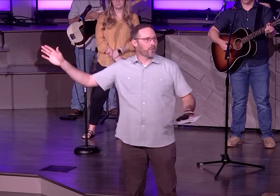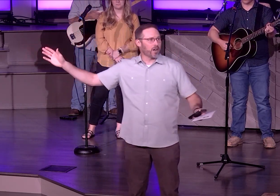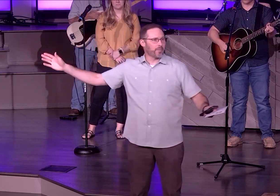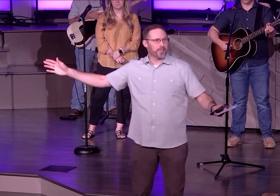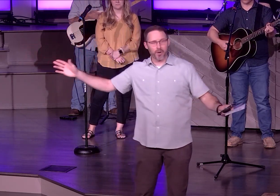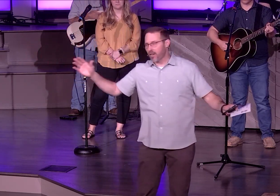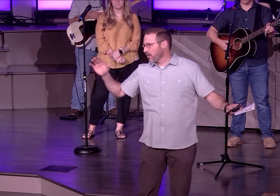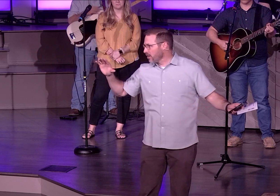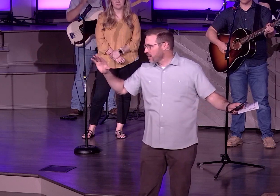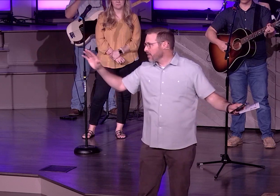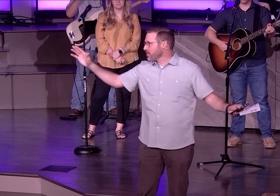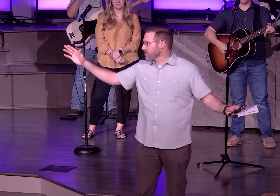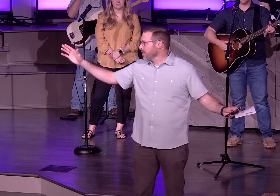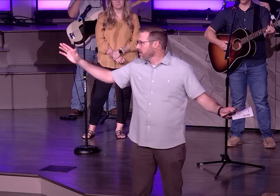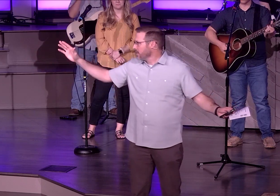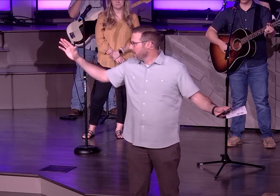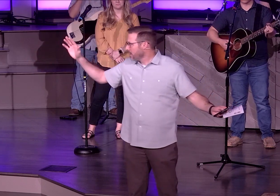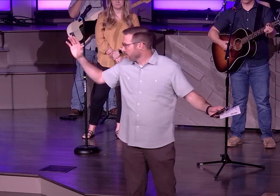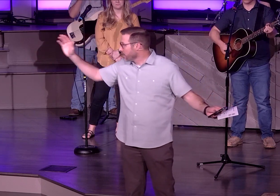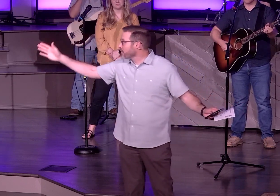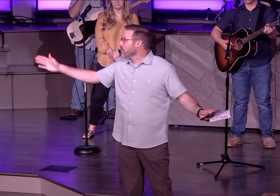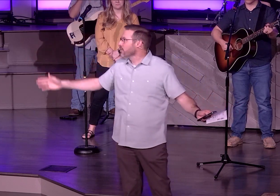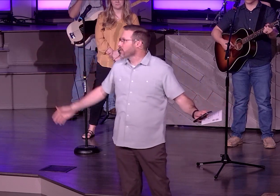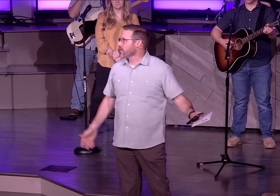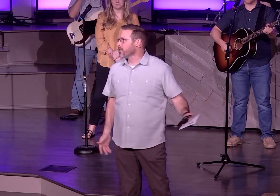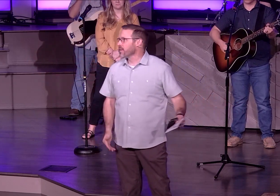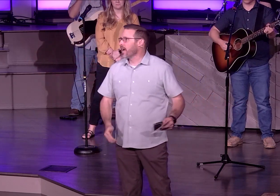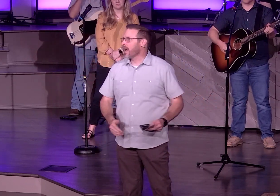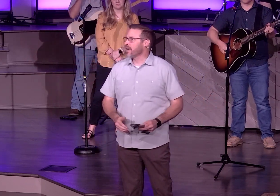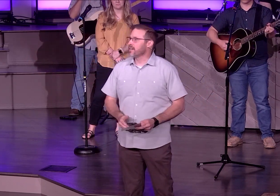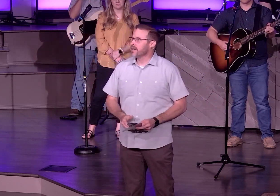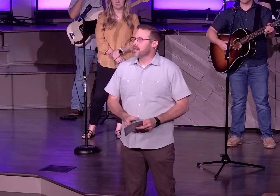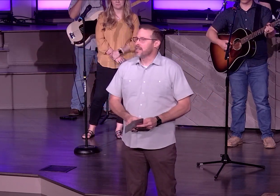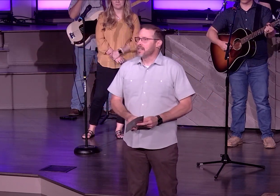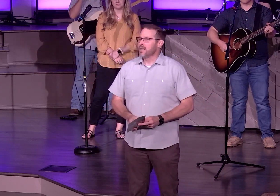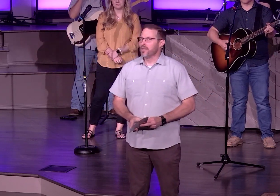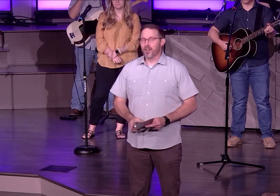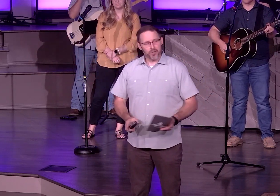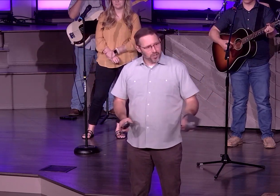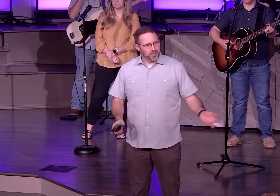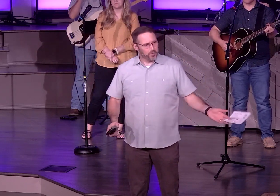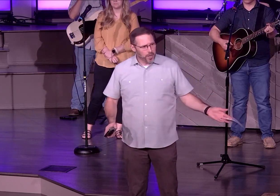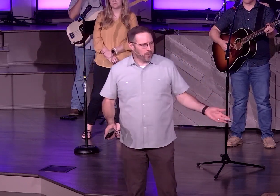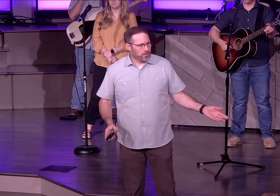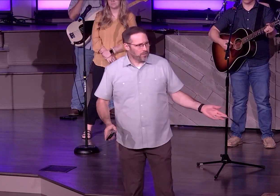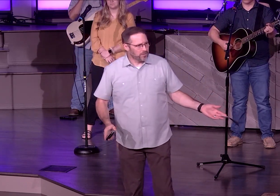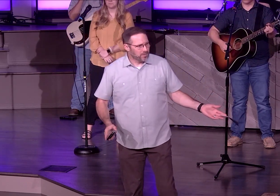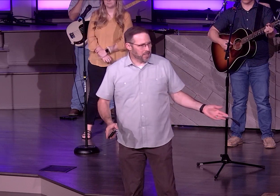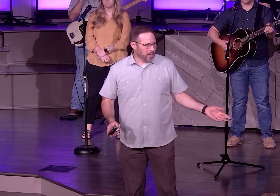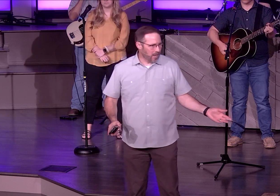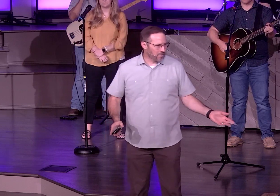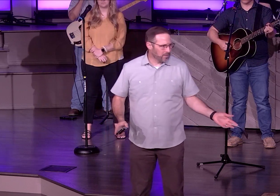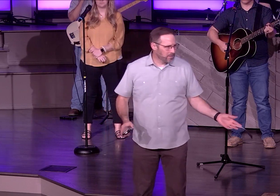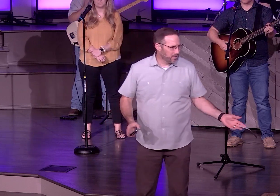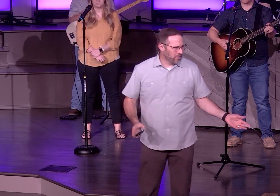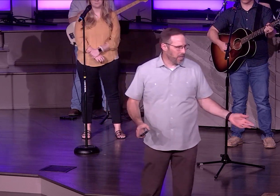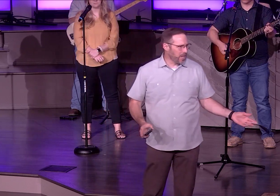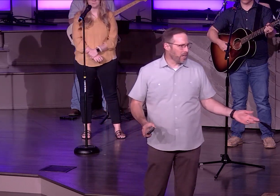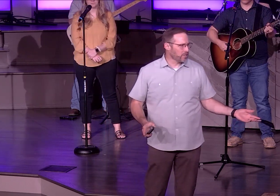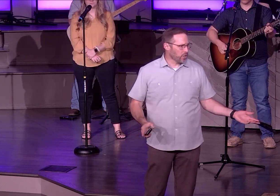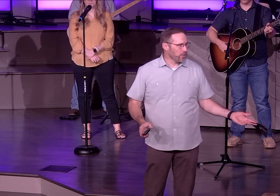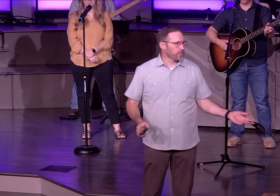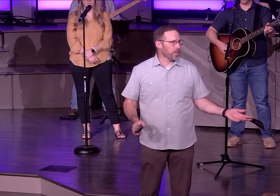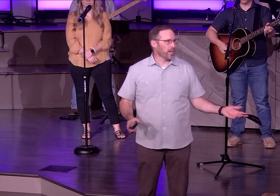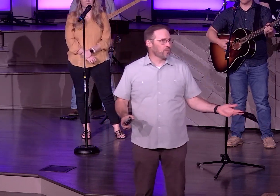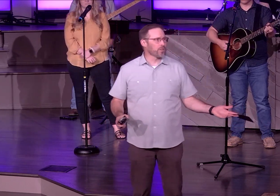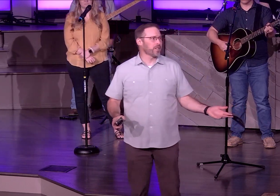and everywhere in between, all along this Renfro corridor, and those are new people to town who need